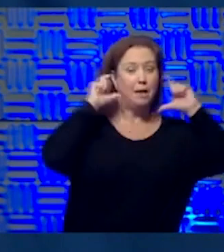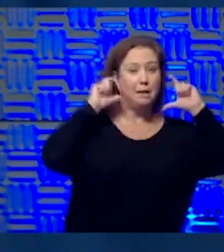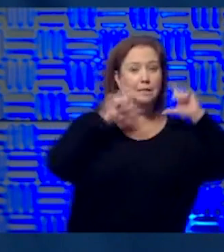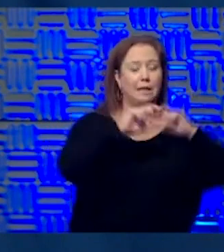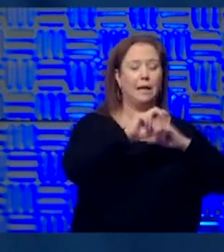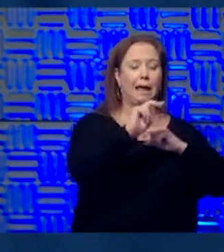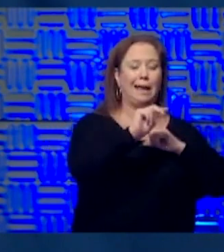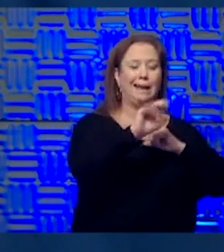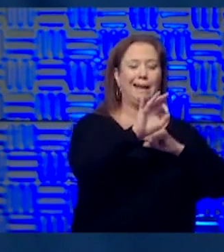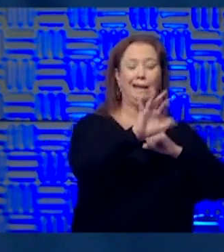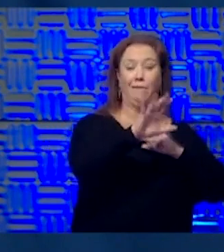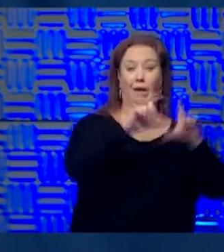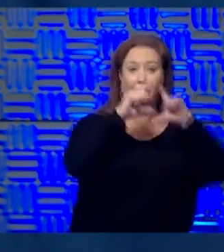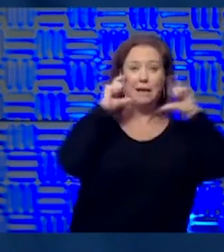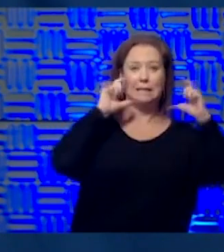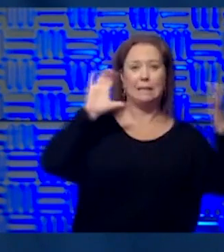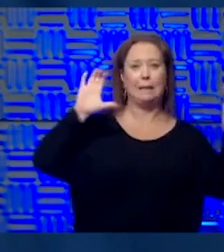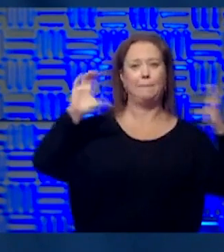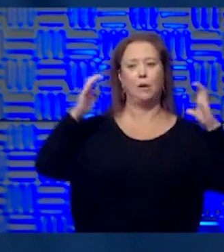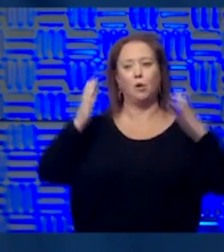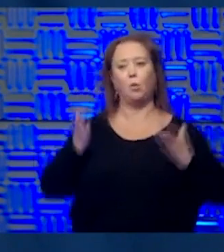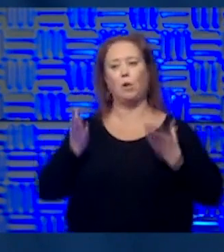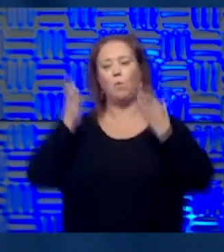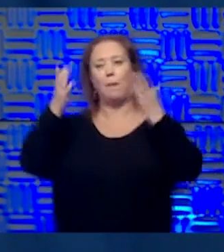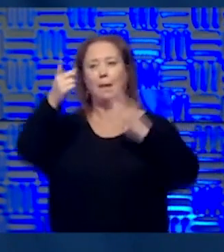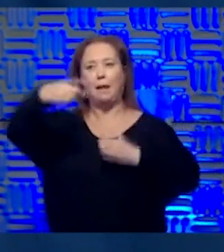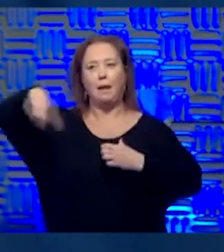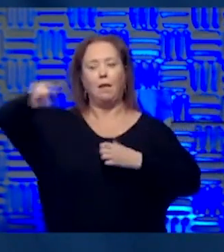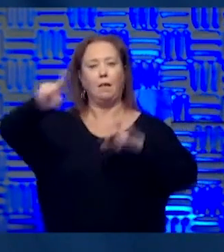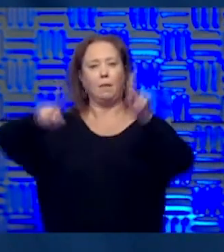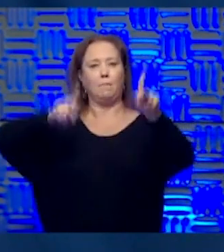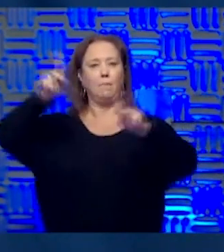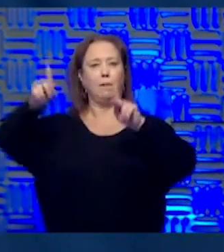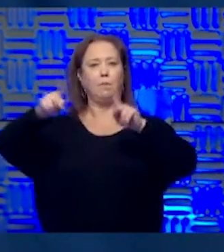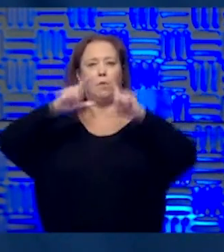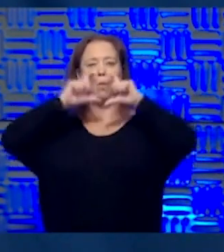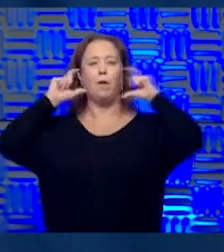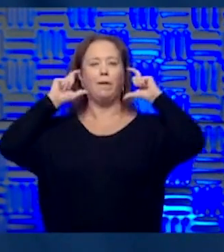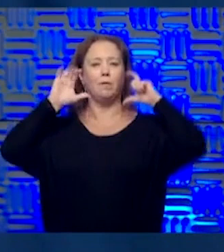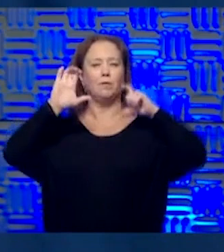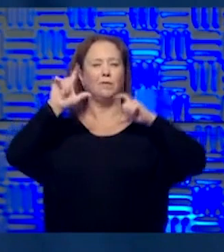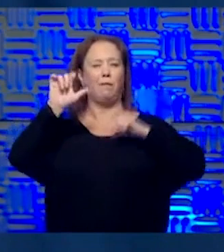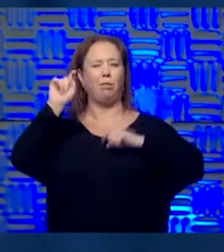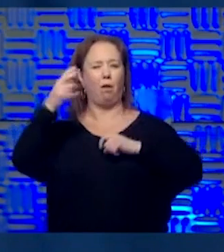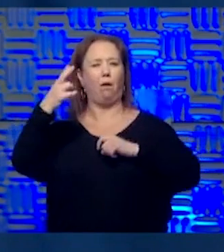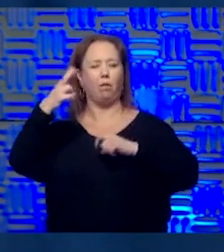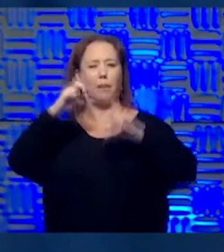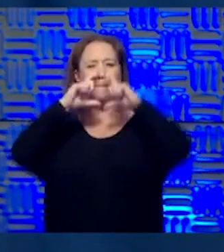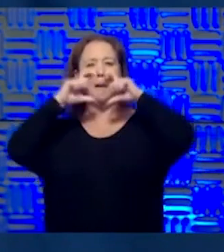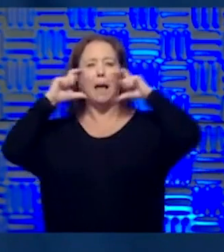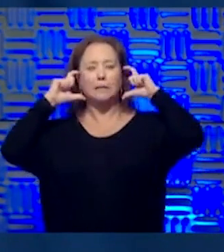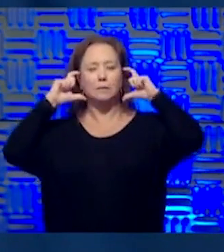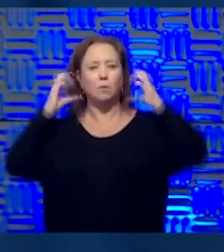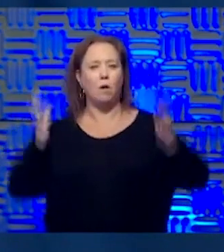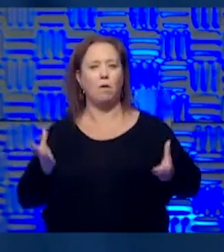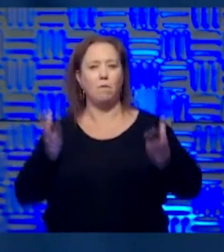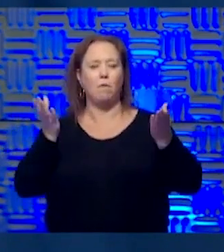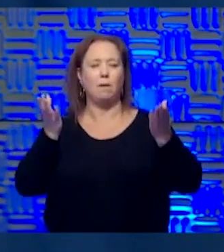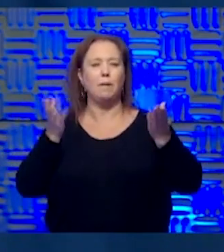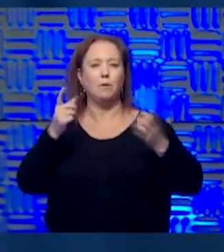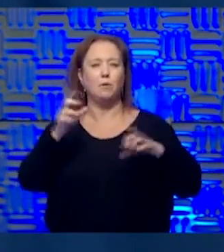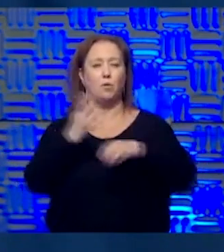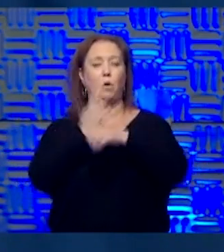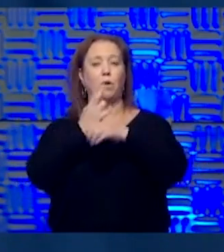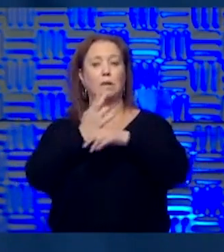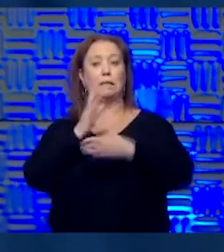N95 mask versus what we recommend the public to wear, which is a cloth face mask or something of that nature, just as you said, to help prevent